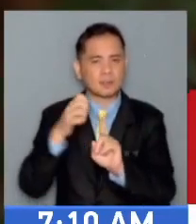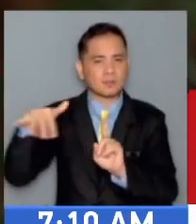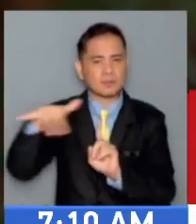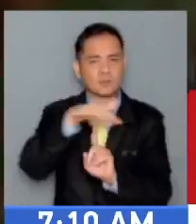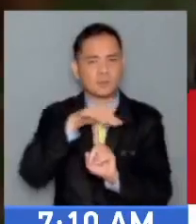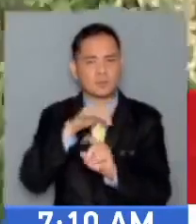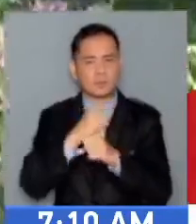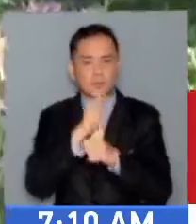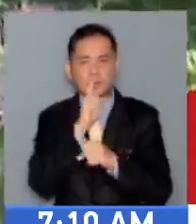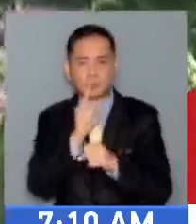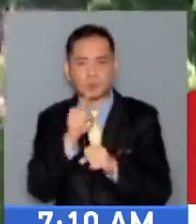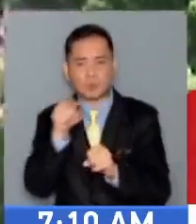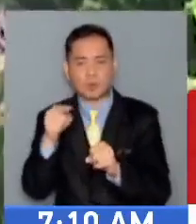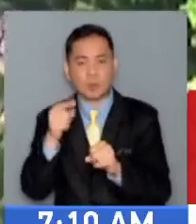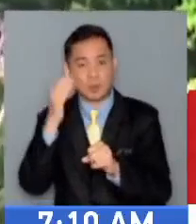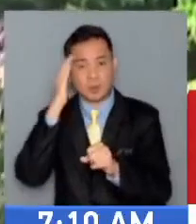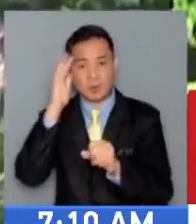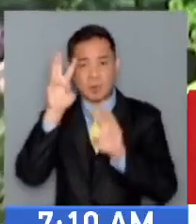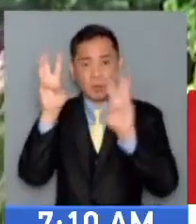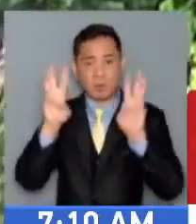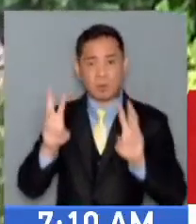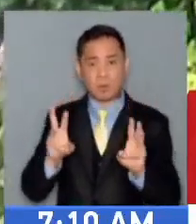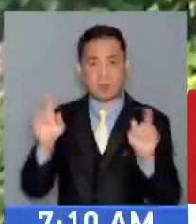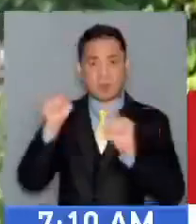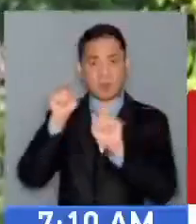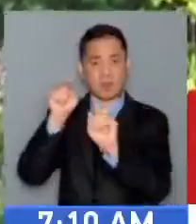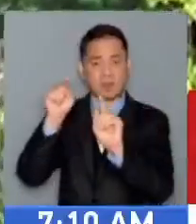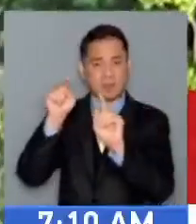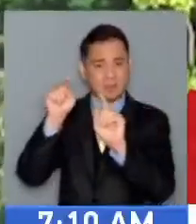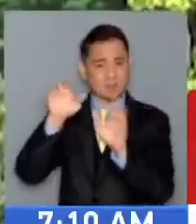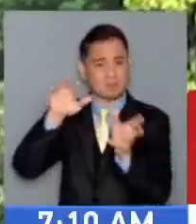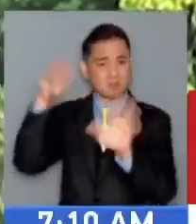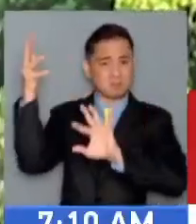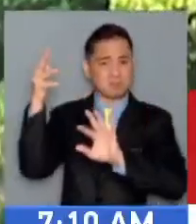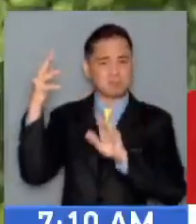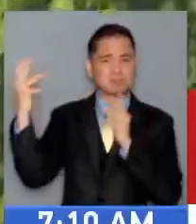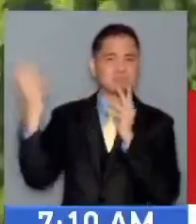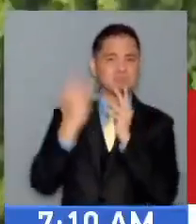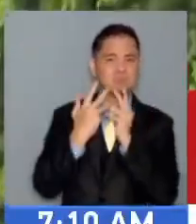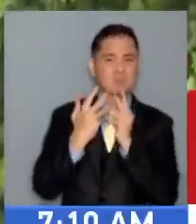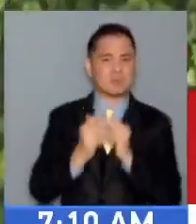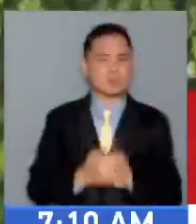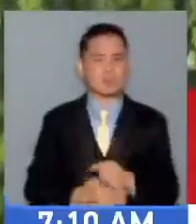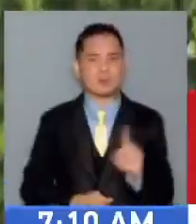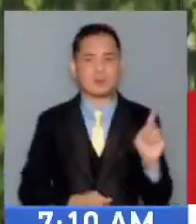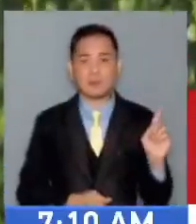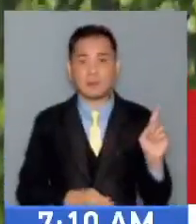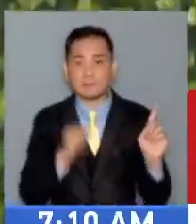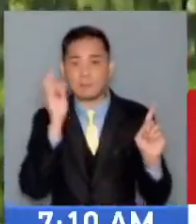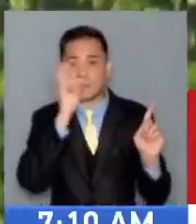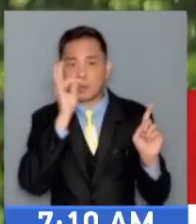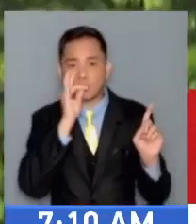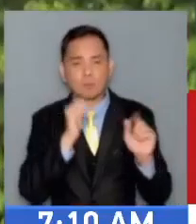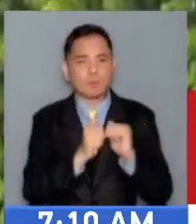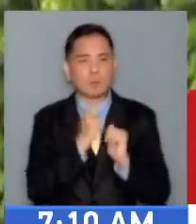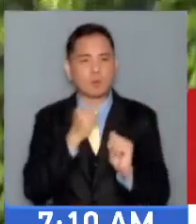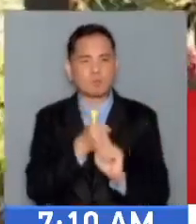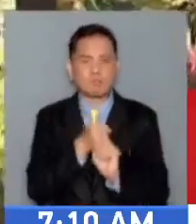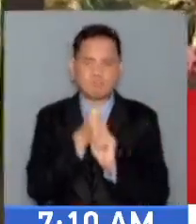klima. Filipinos are the most vulnerable to climate change. And what is the